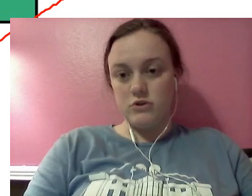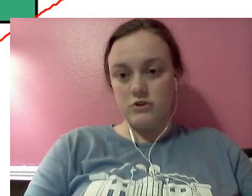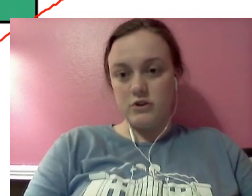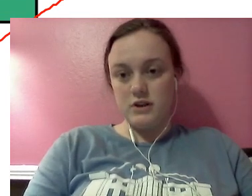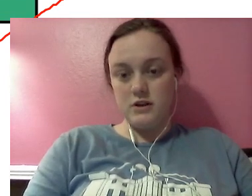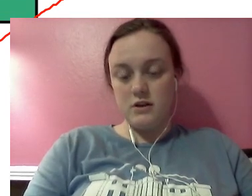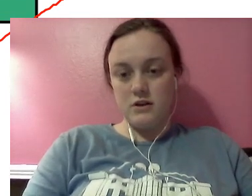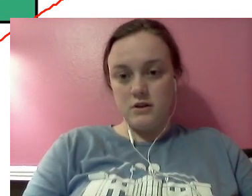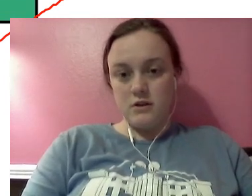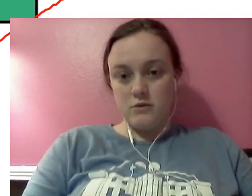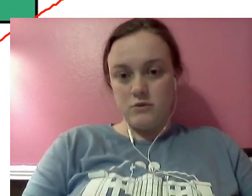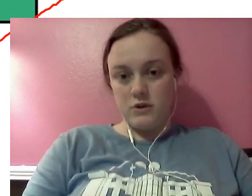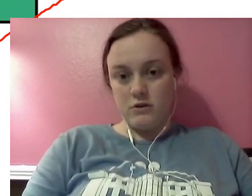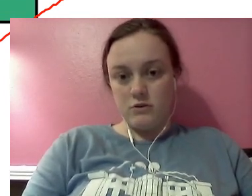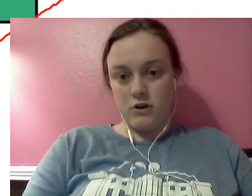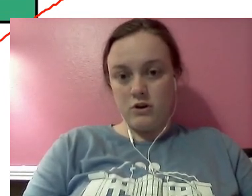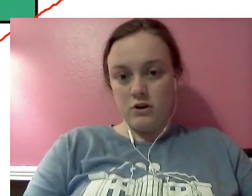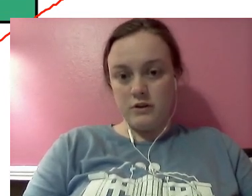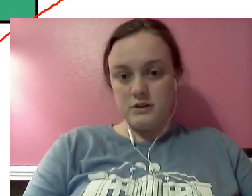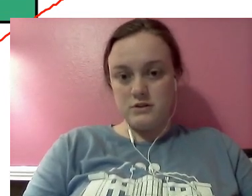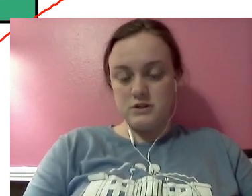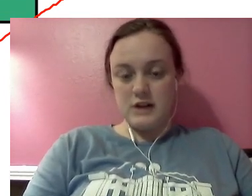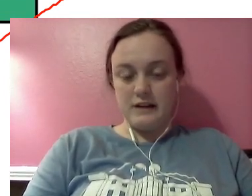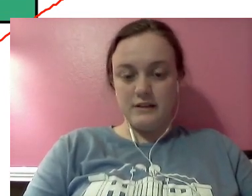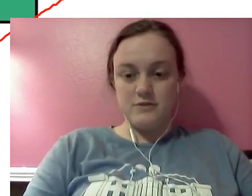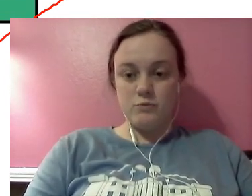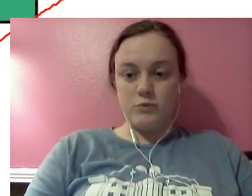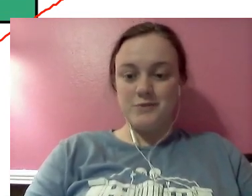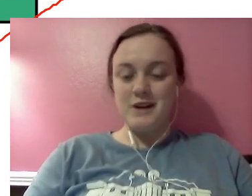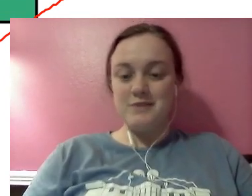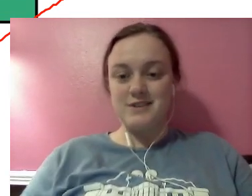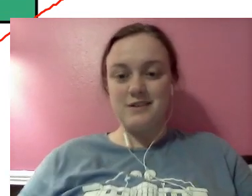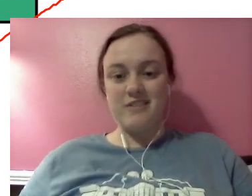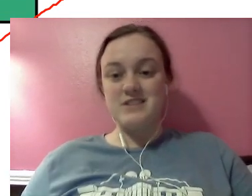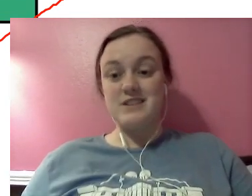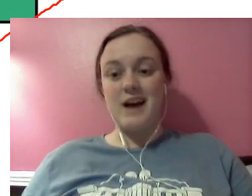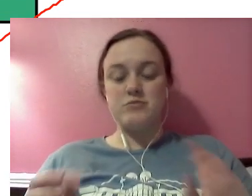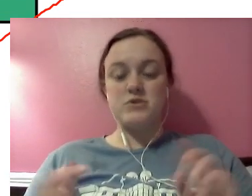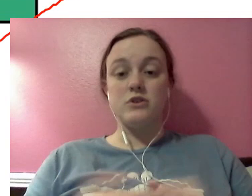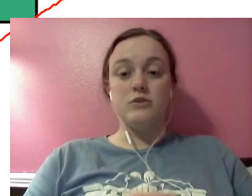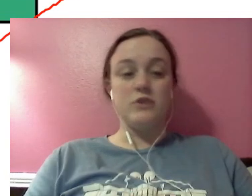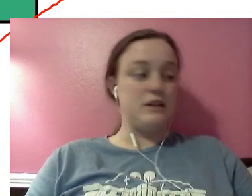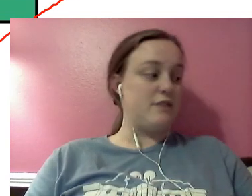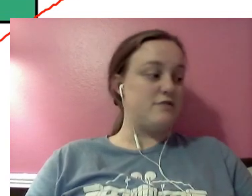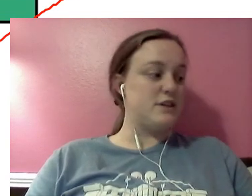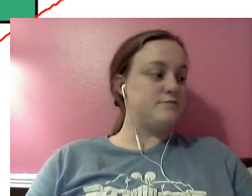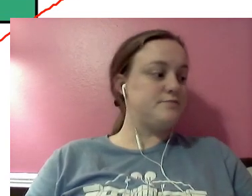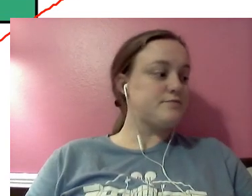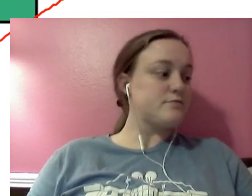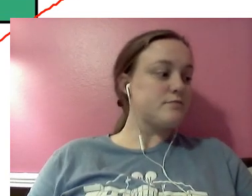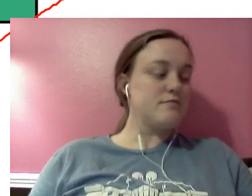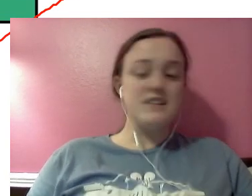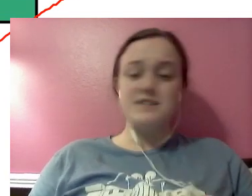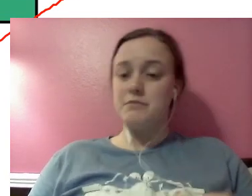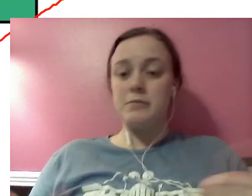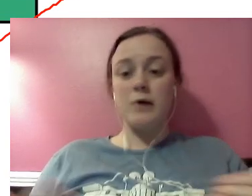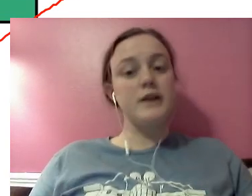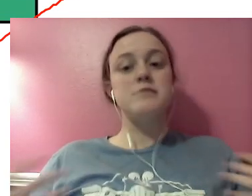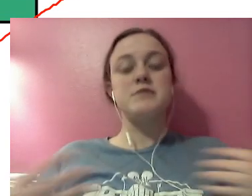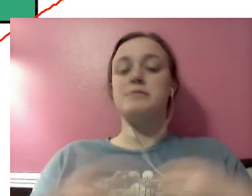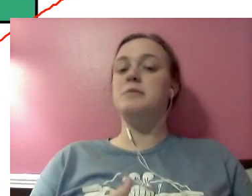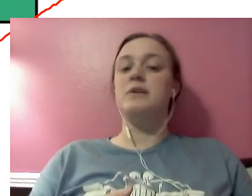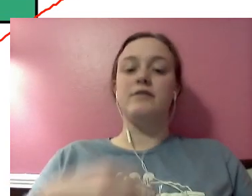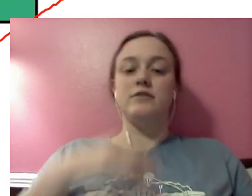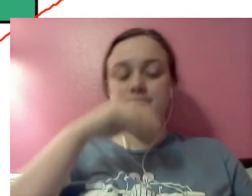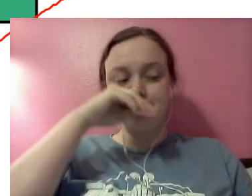you could when you go to college. I lived in one when I was in college and absolutely loved it. Some people hate